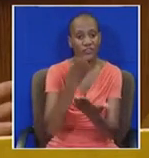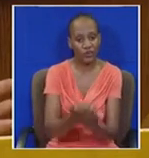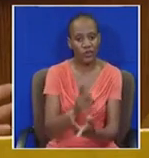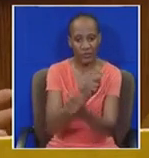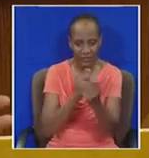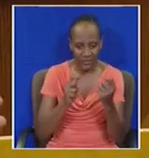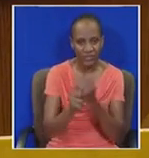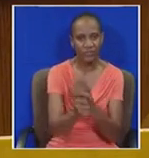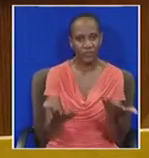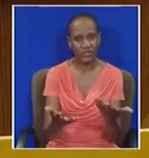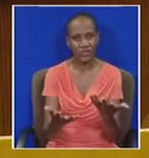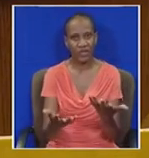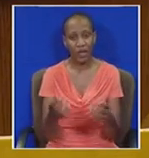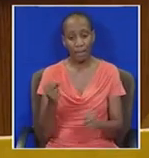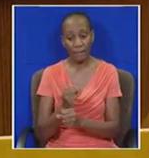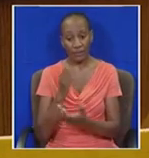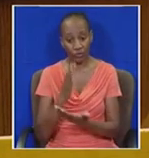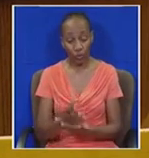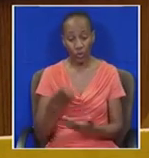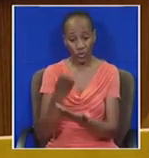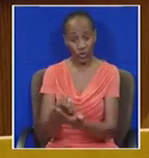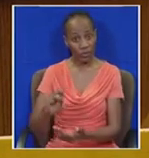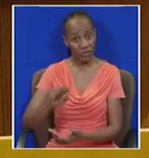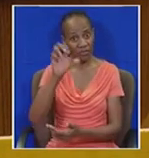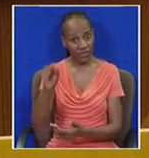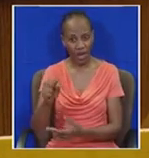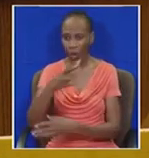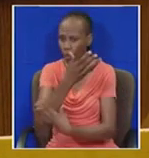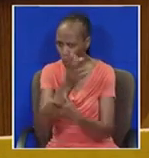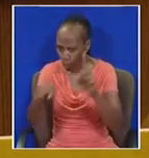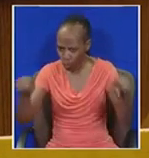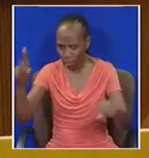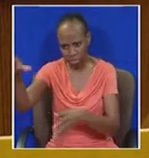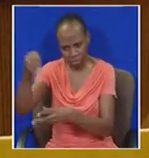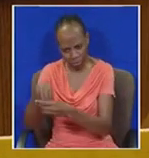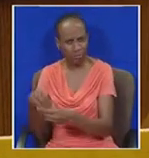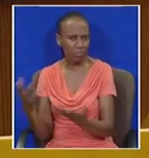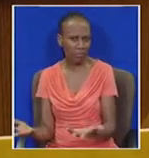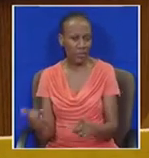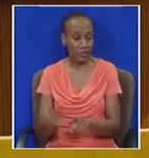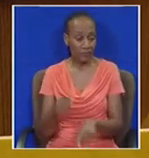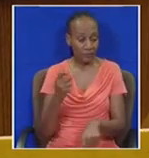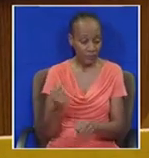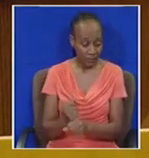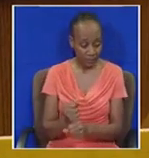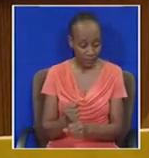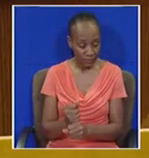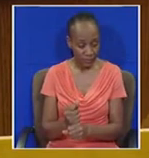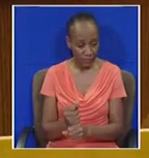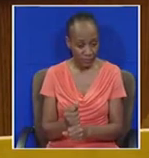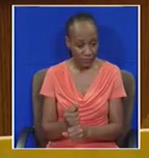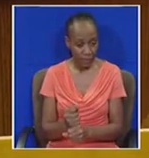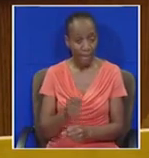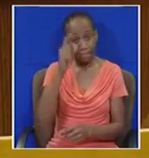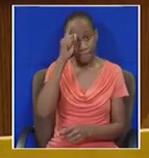the ownership patterns of the country's economy, and ensuring that Black industrialists are